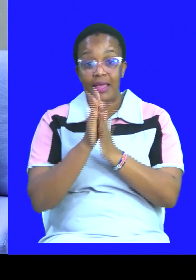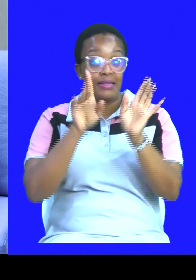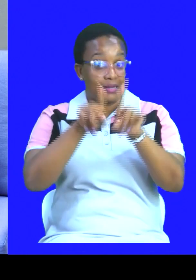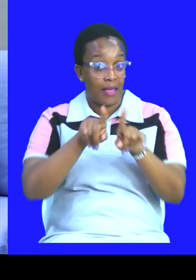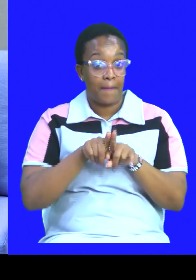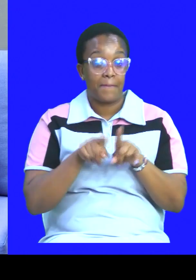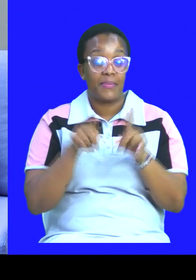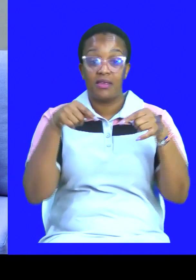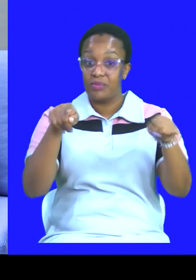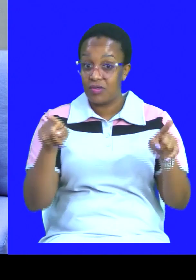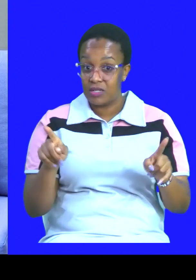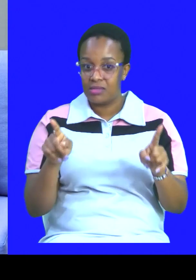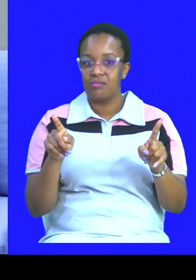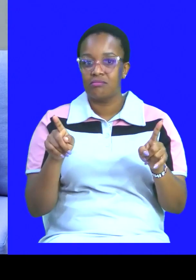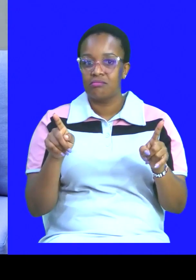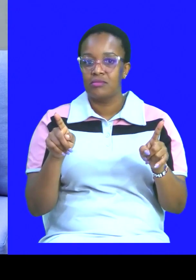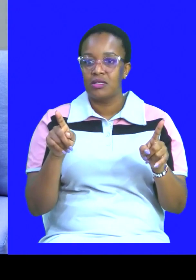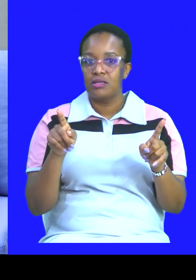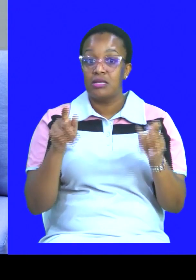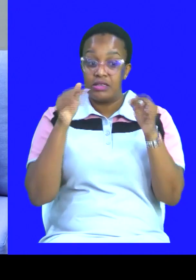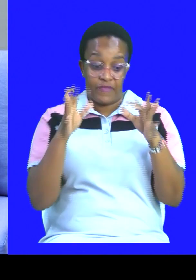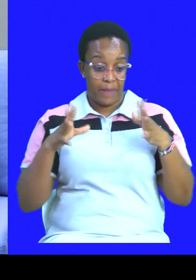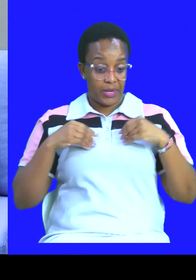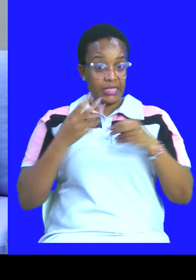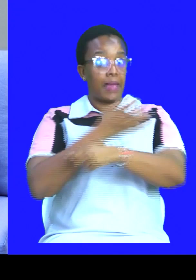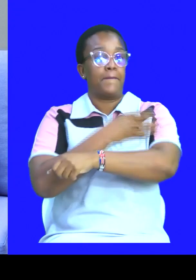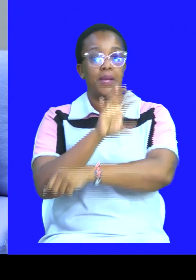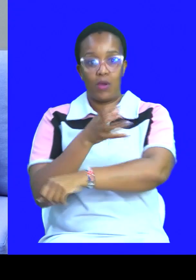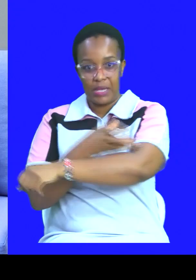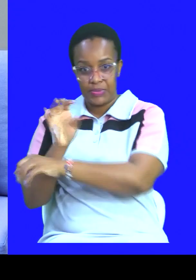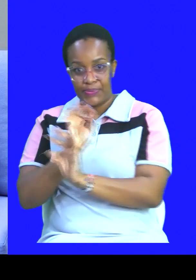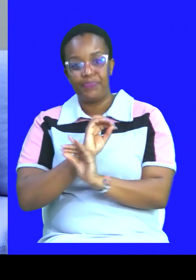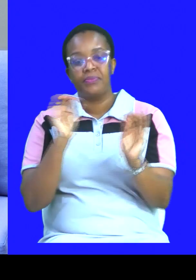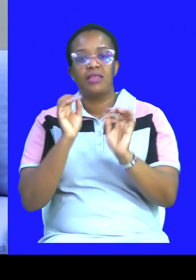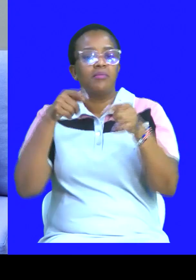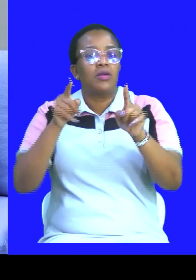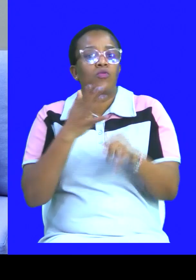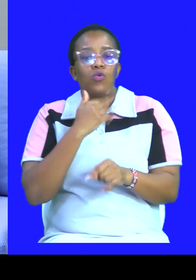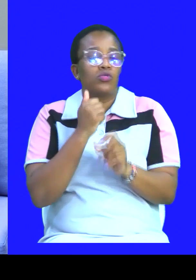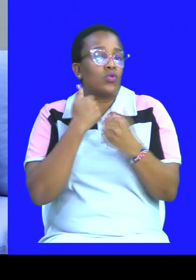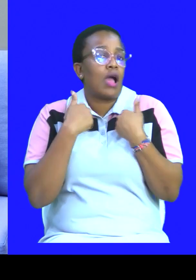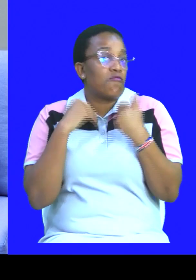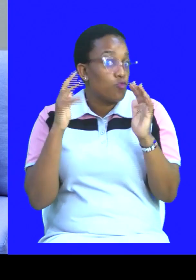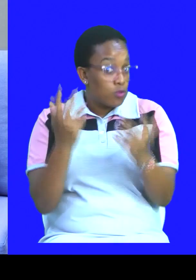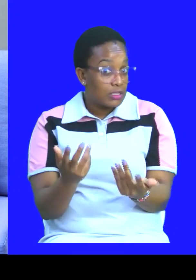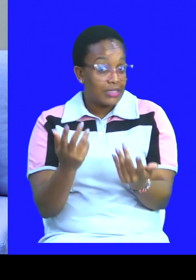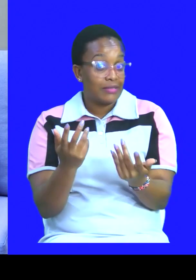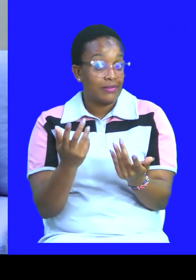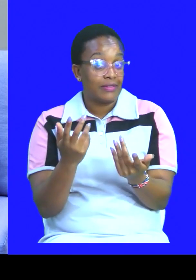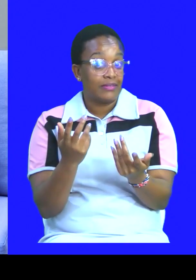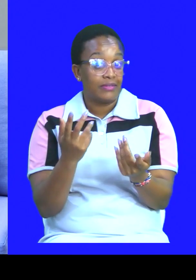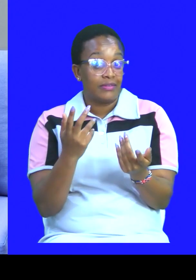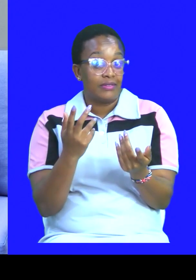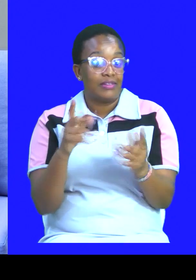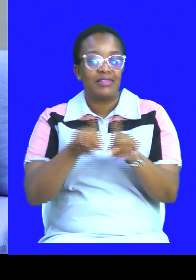would not embrace the empowerment, what would they like to have, you know? And